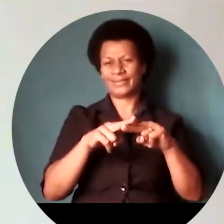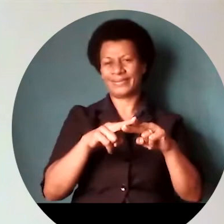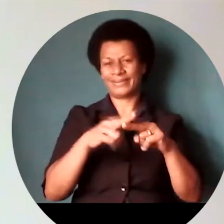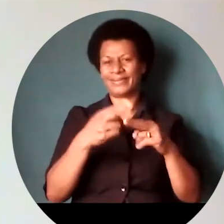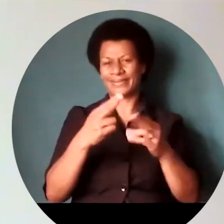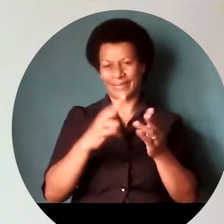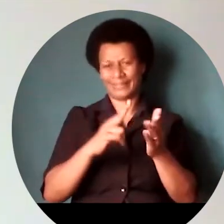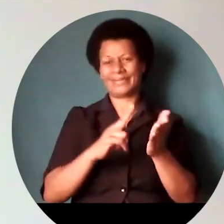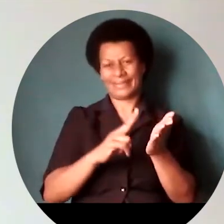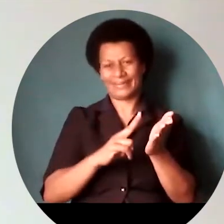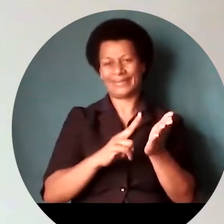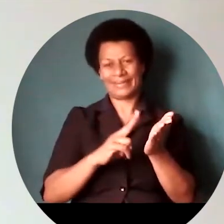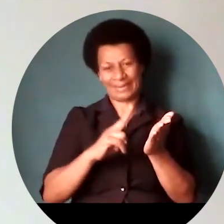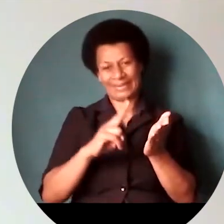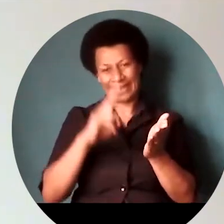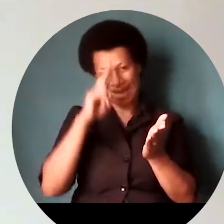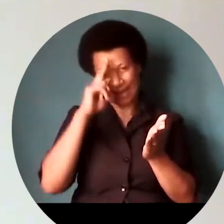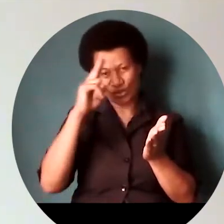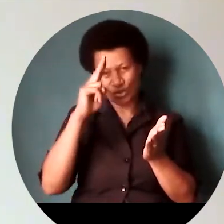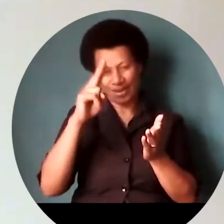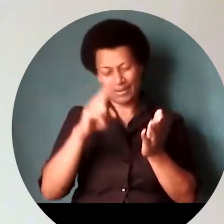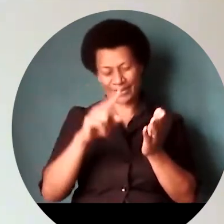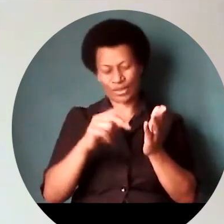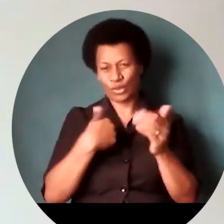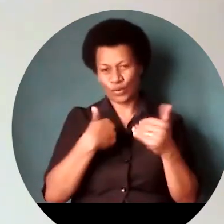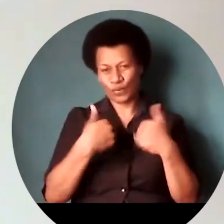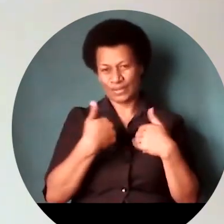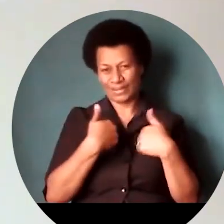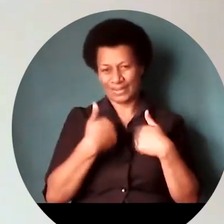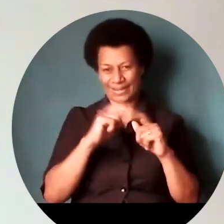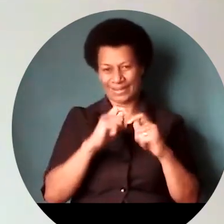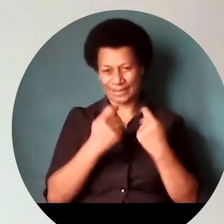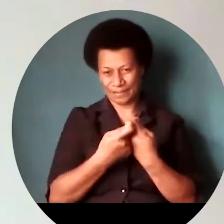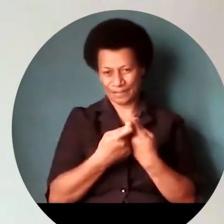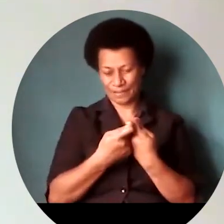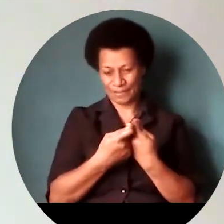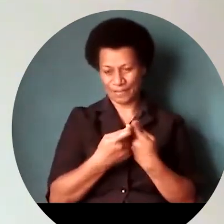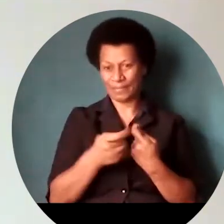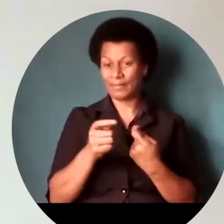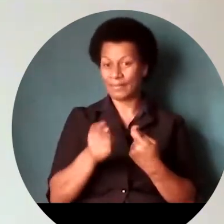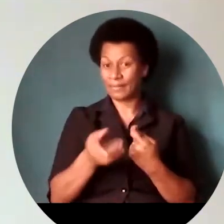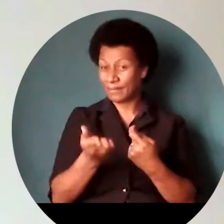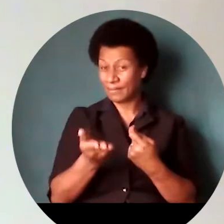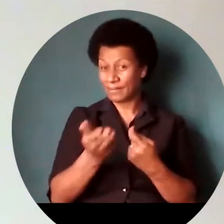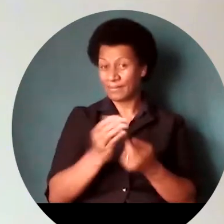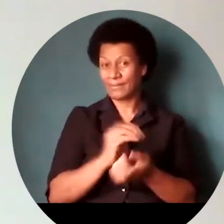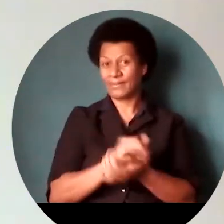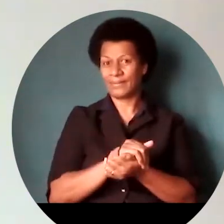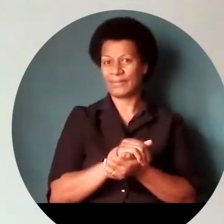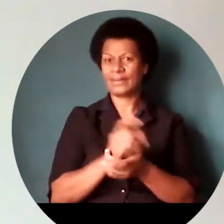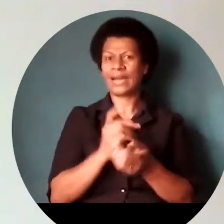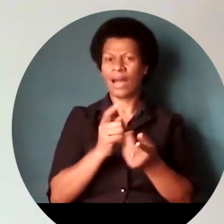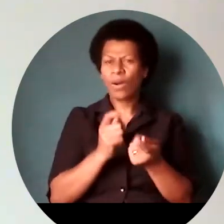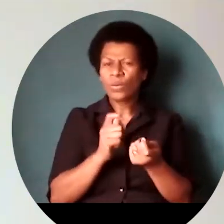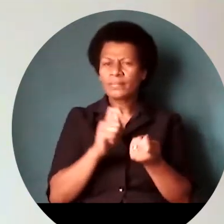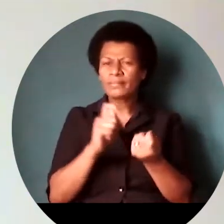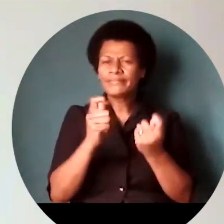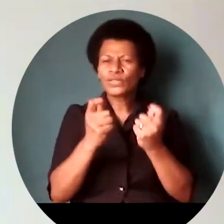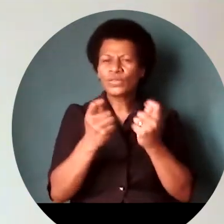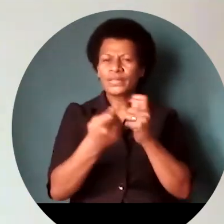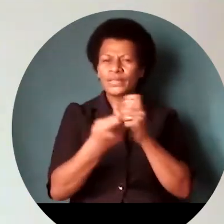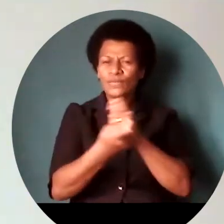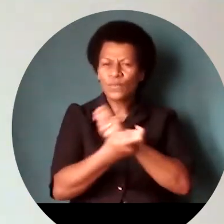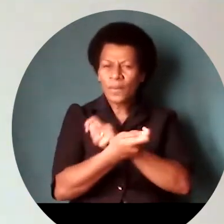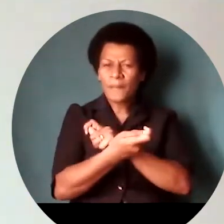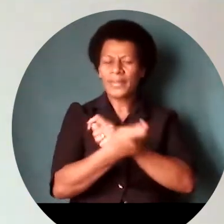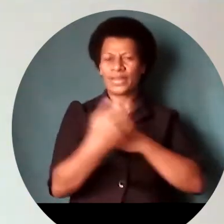University. I am part of the Fiji National University team with the Climate U Transforming